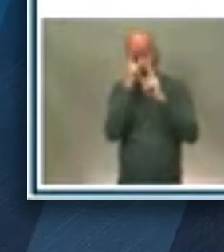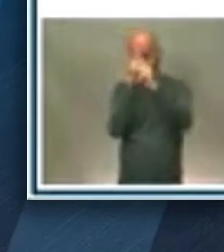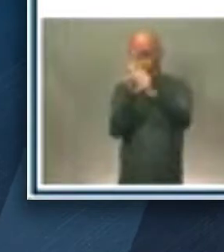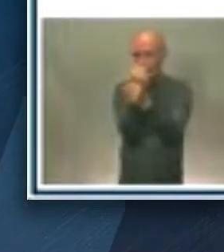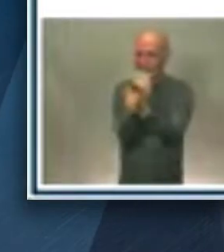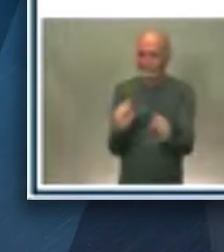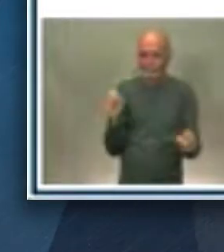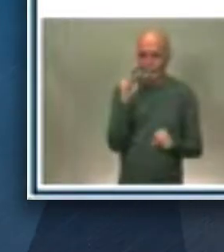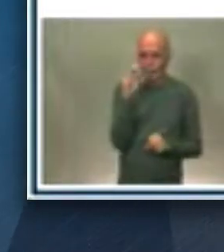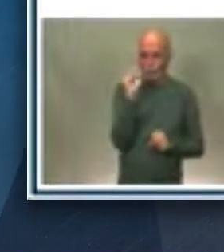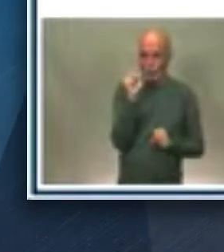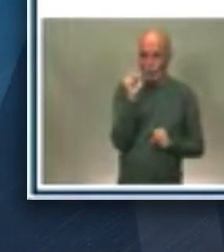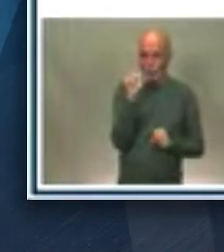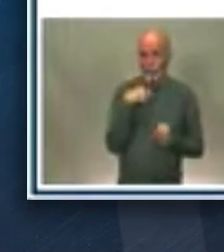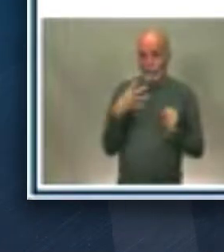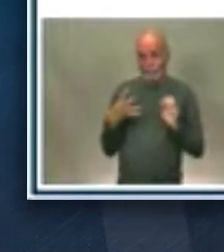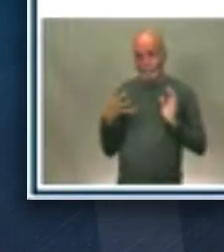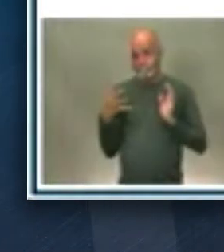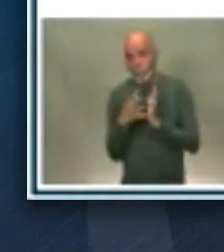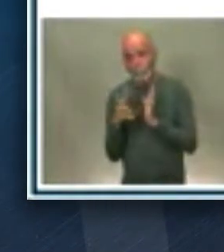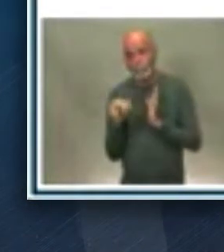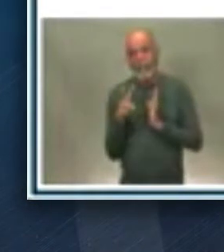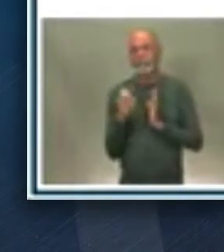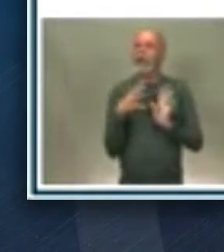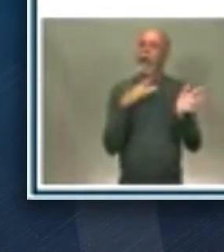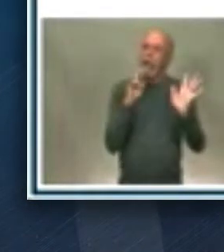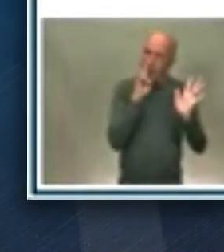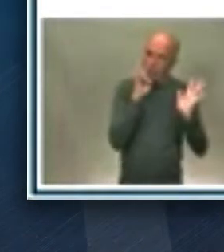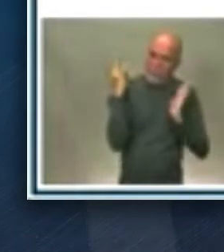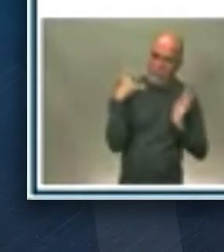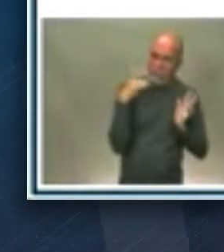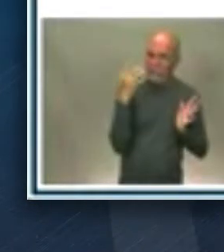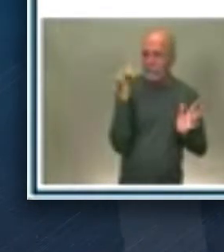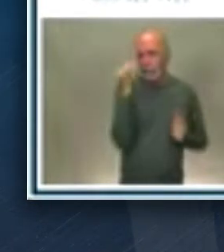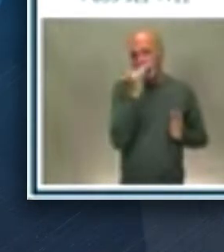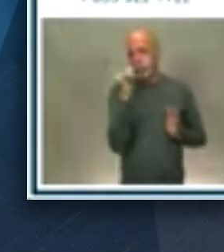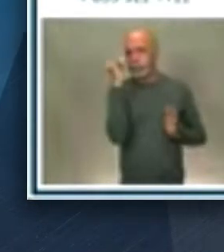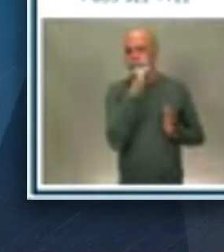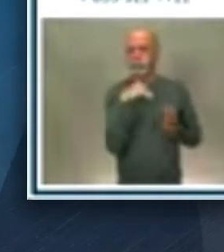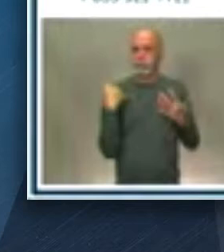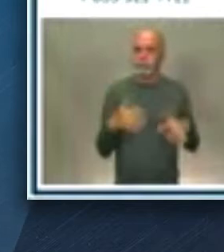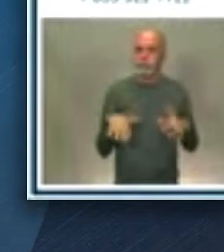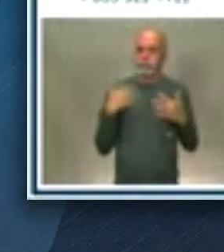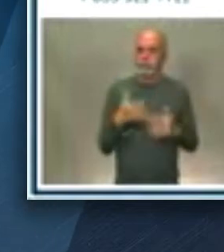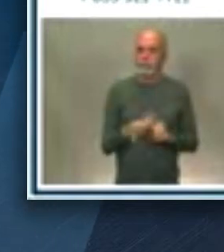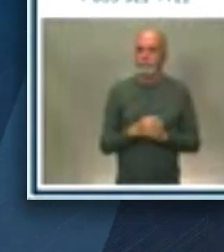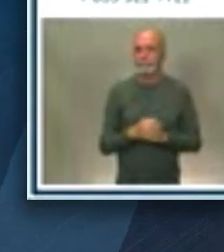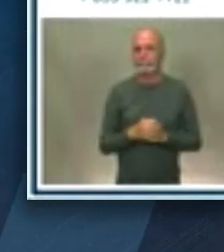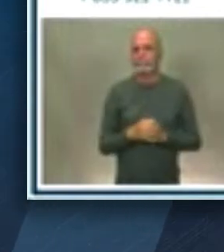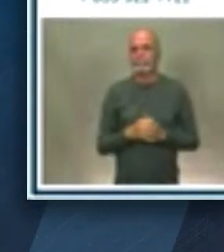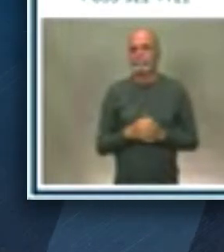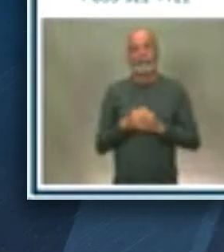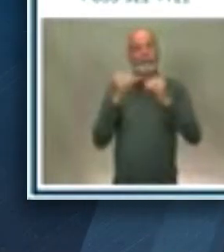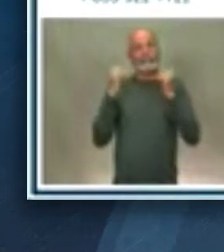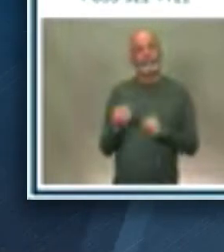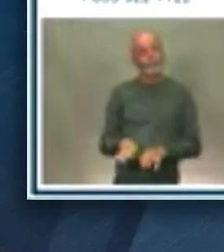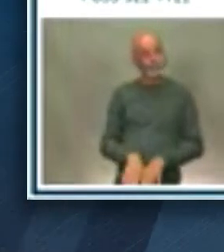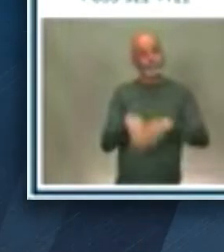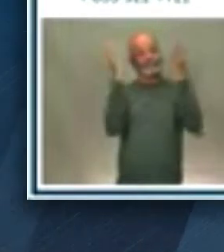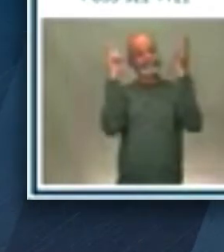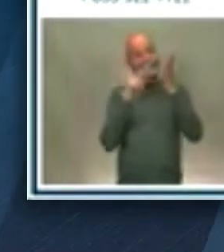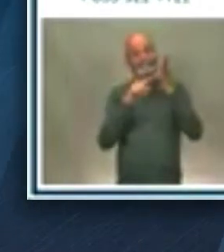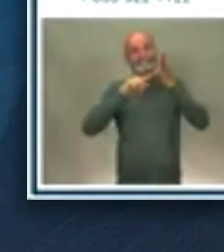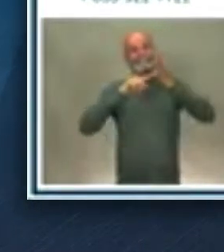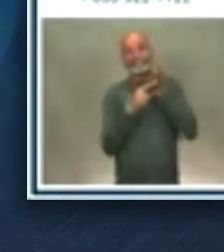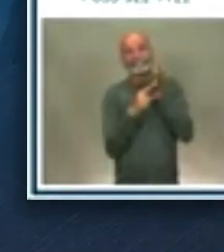wave. The entering the decision that to make to go to the phase 5 is really based on our